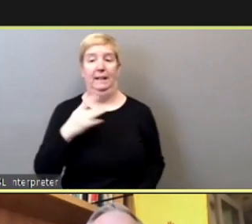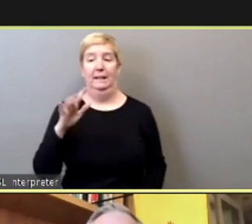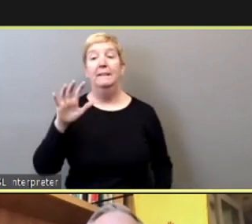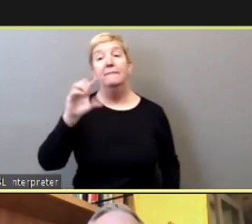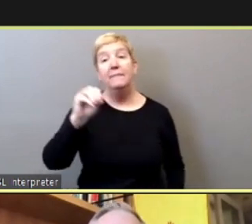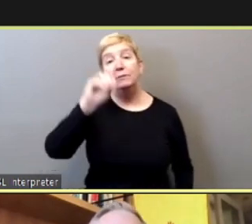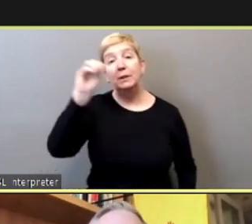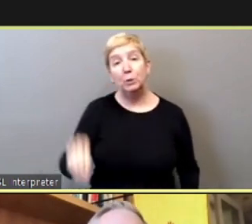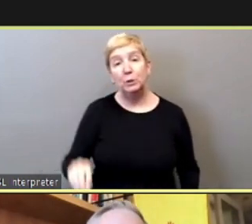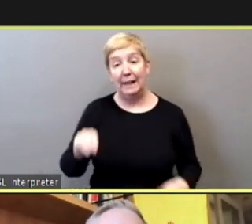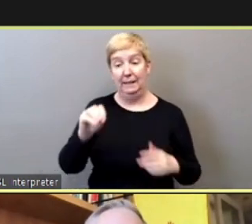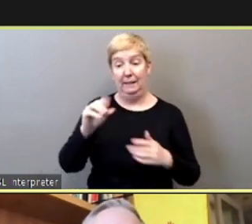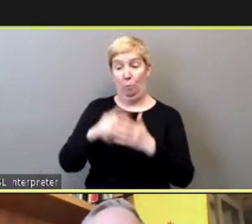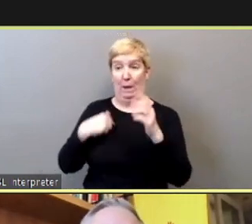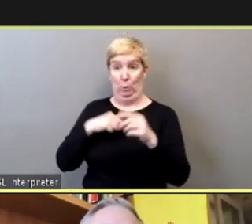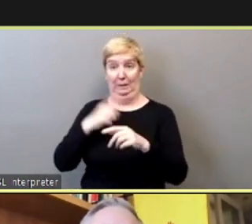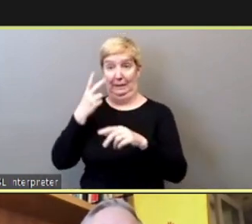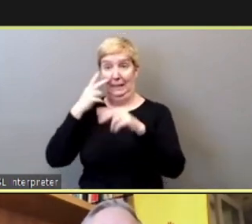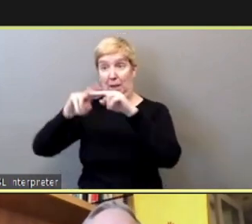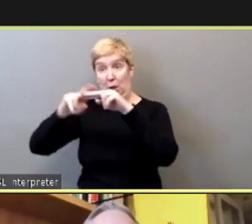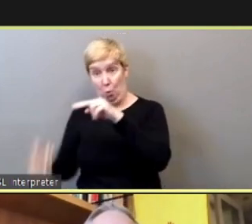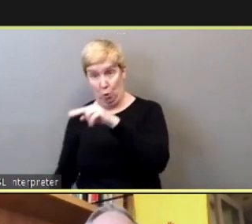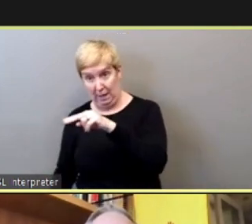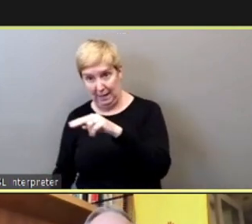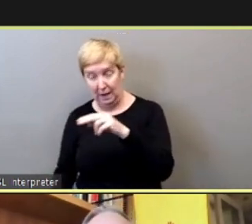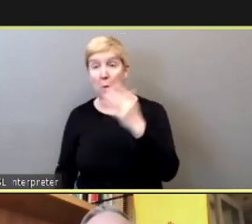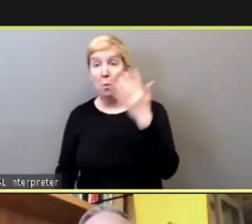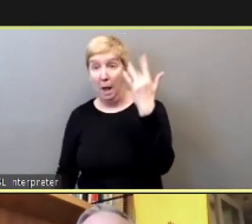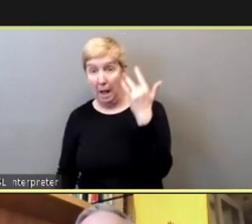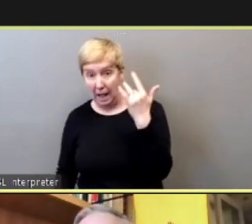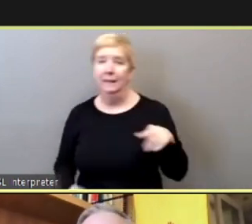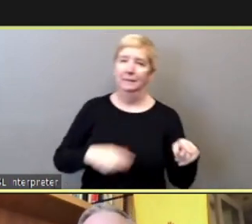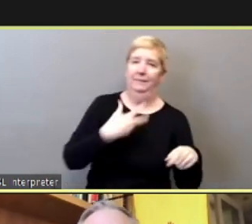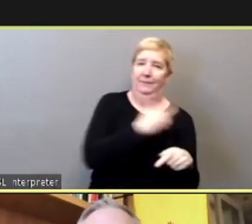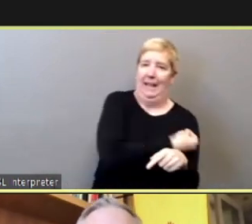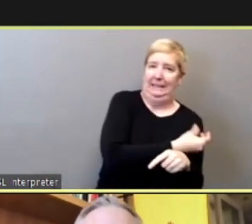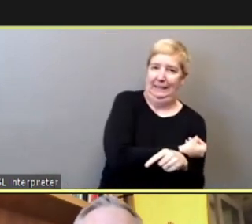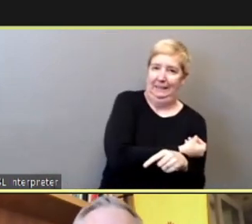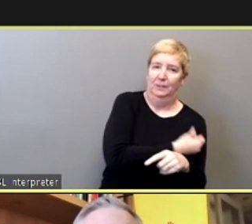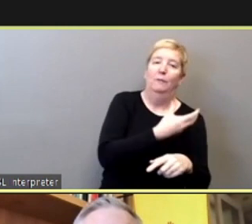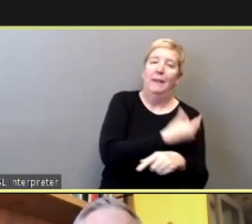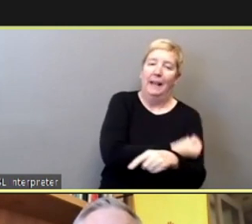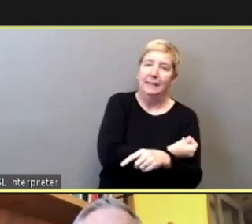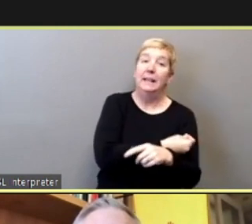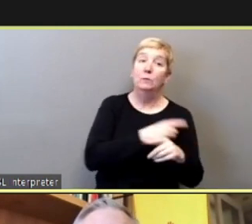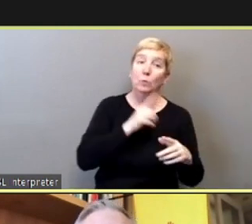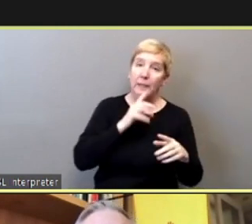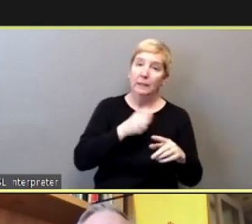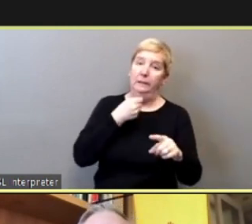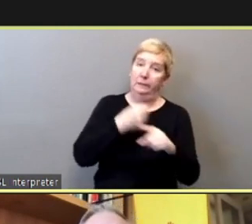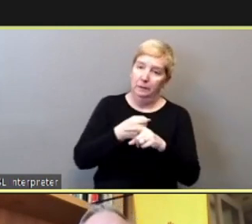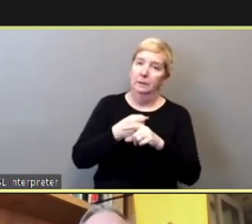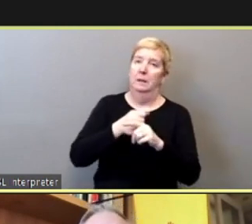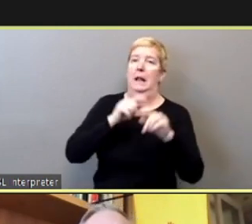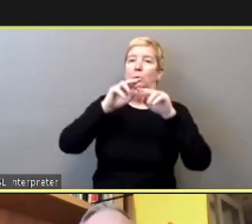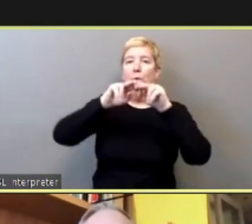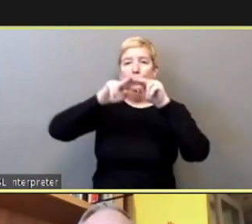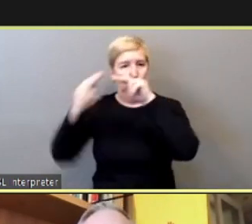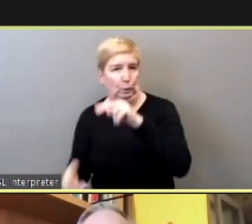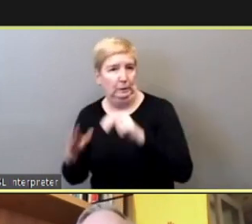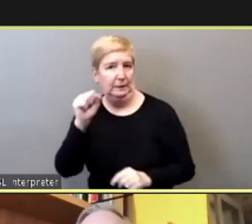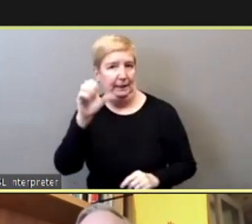case lowering that we're seeing is due to the vaccine. So this is more than we were initially expecting. We